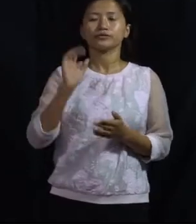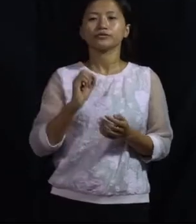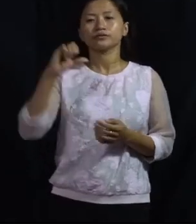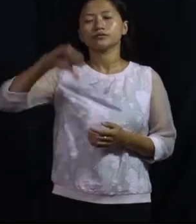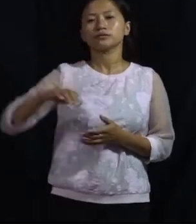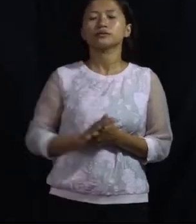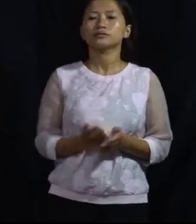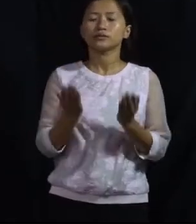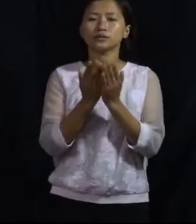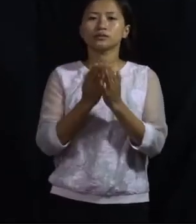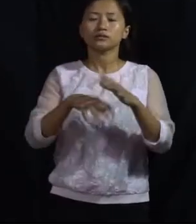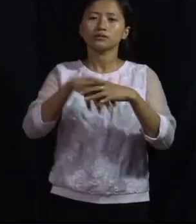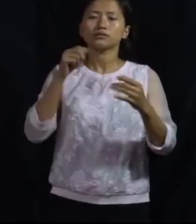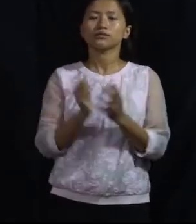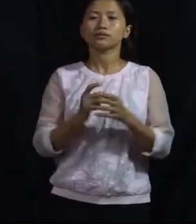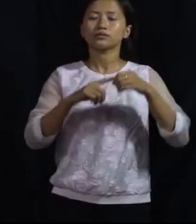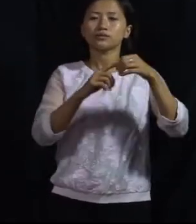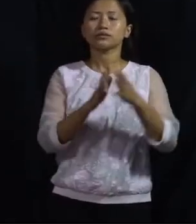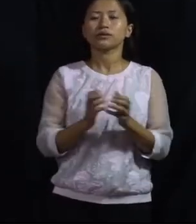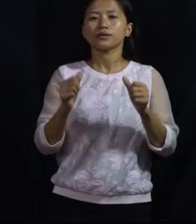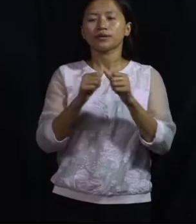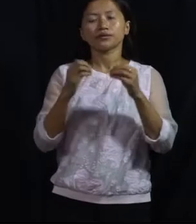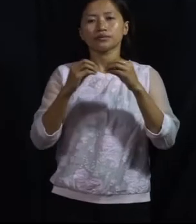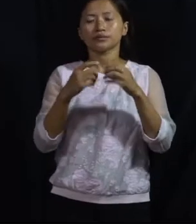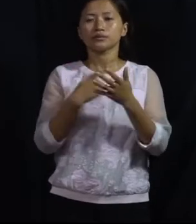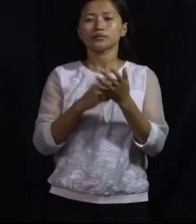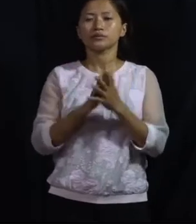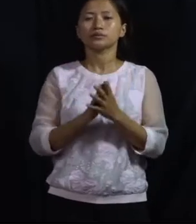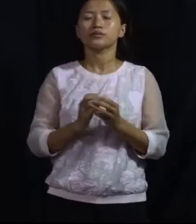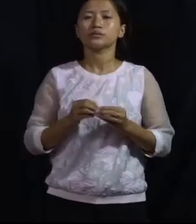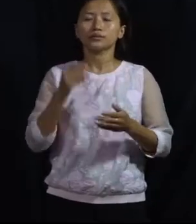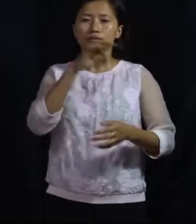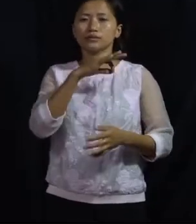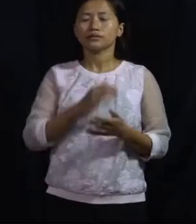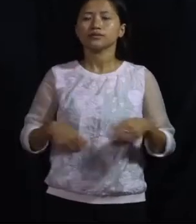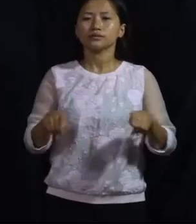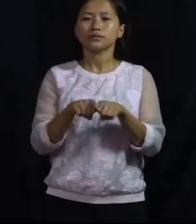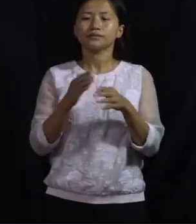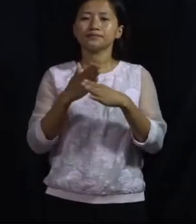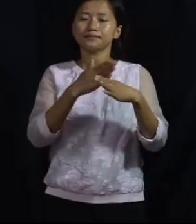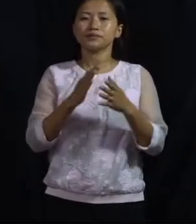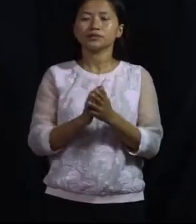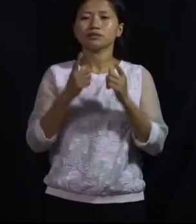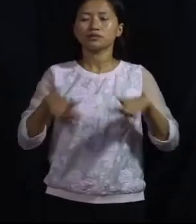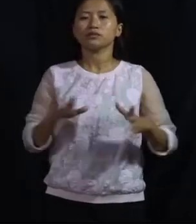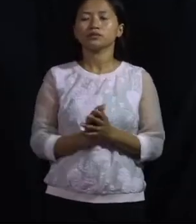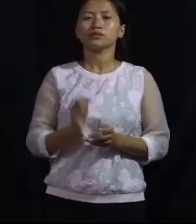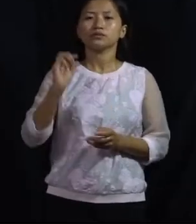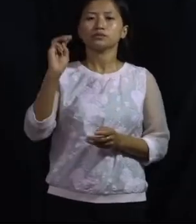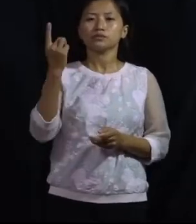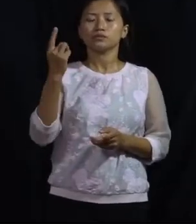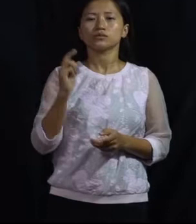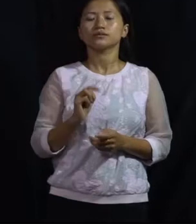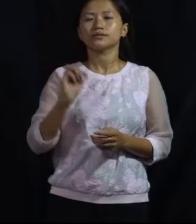read out the question. A and B are in partnership, sharing profits and losses in the proportion of 2/3 and